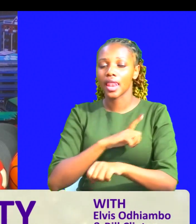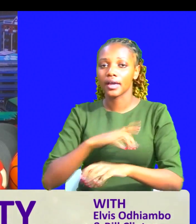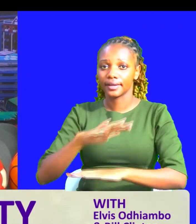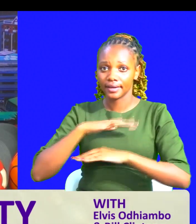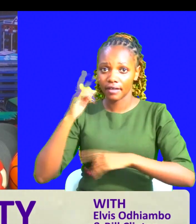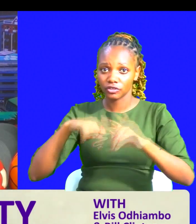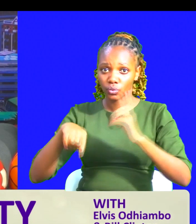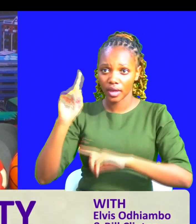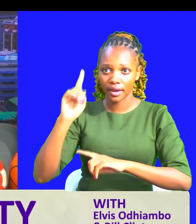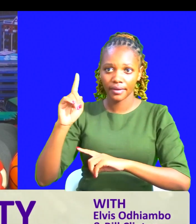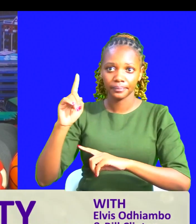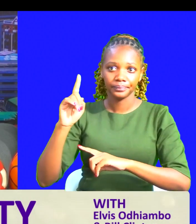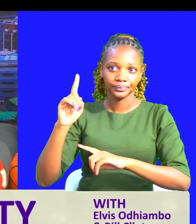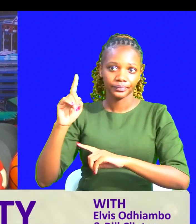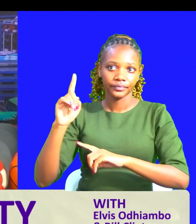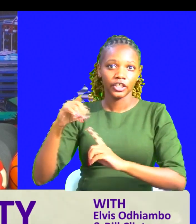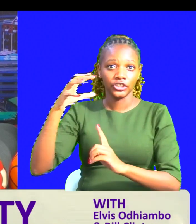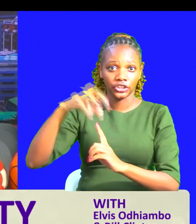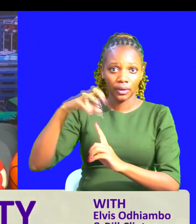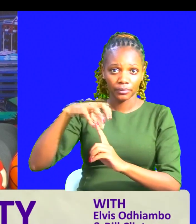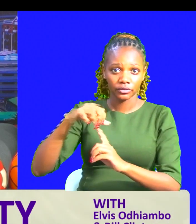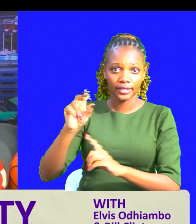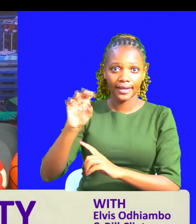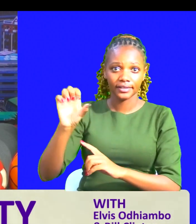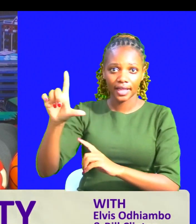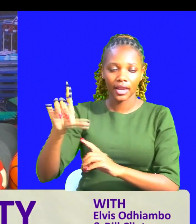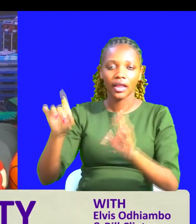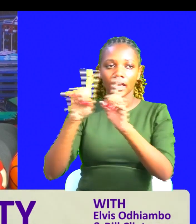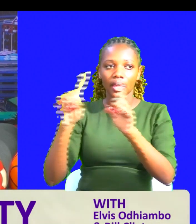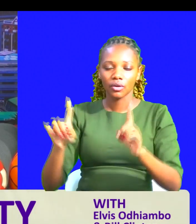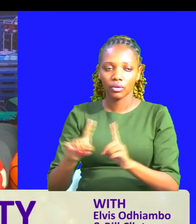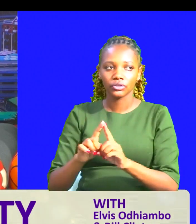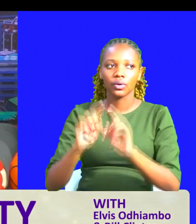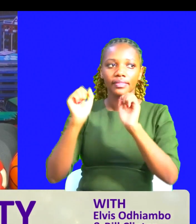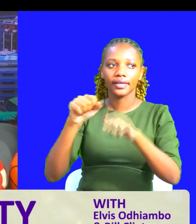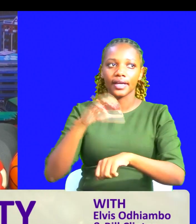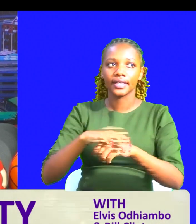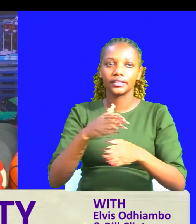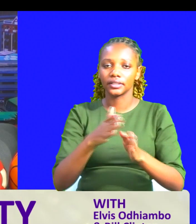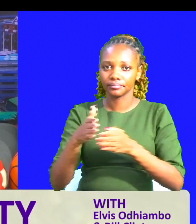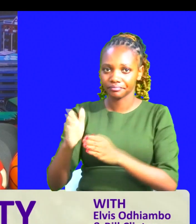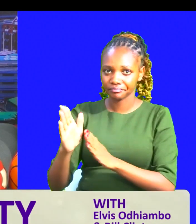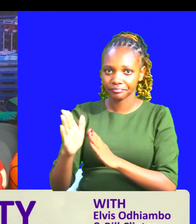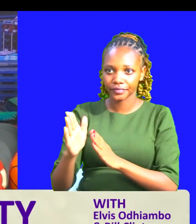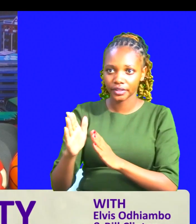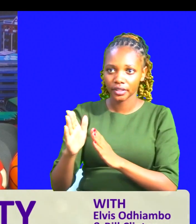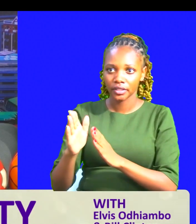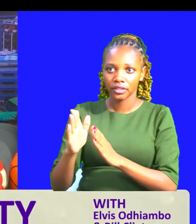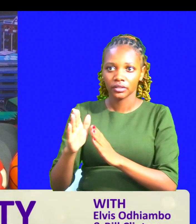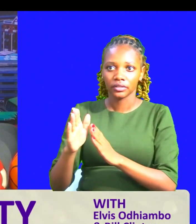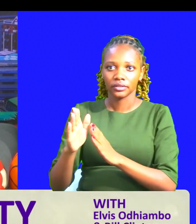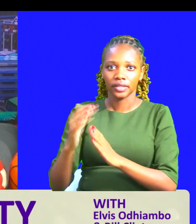the champions of the National Super League, but as well also they might also get an automatic qualification depending on